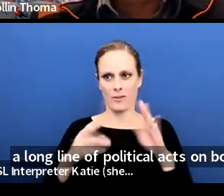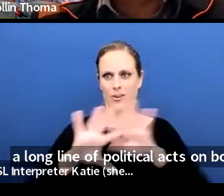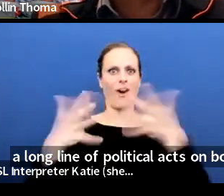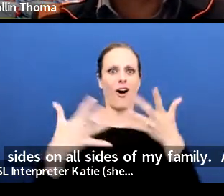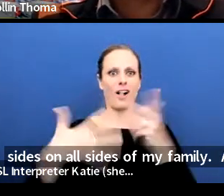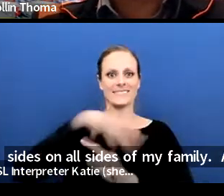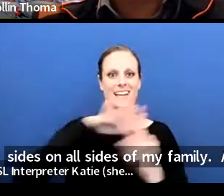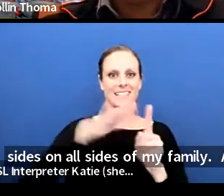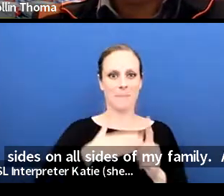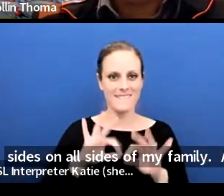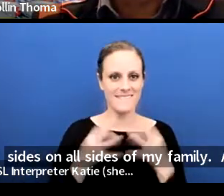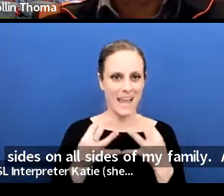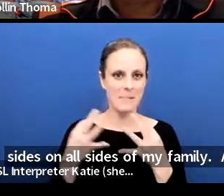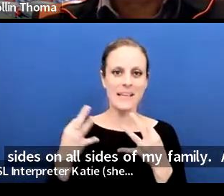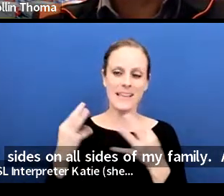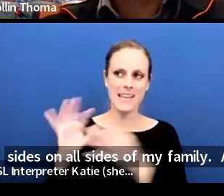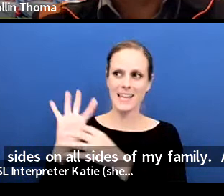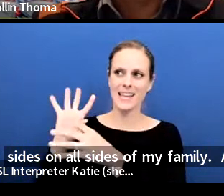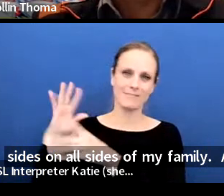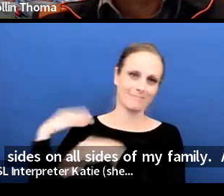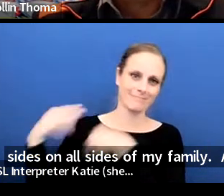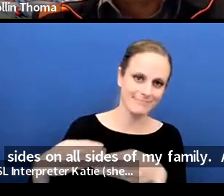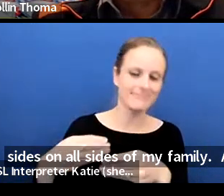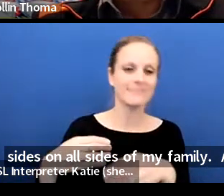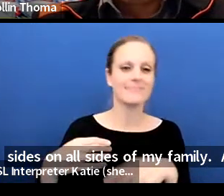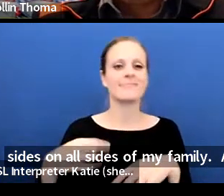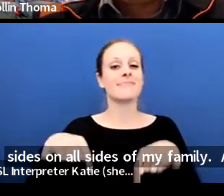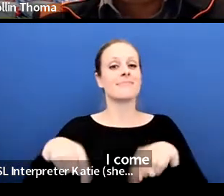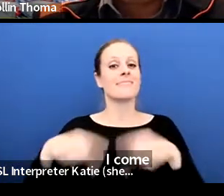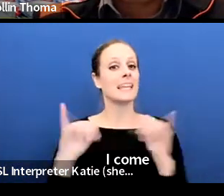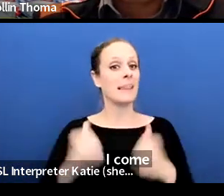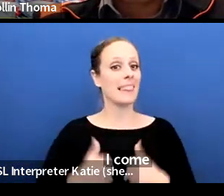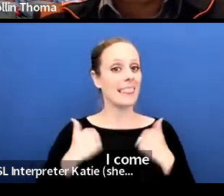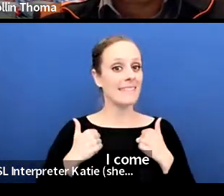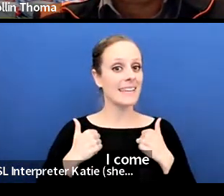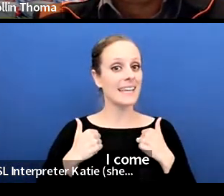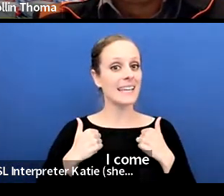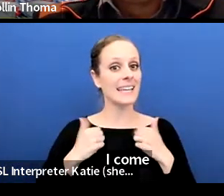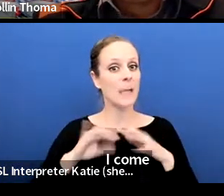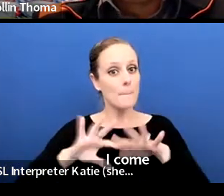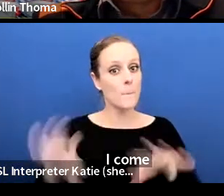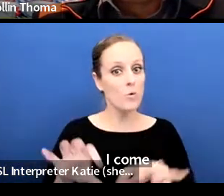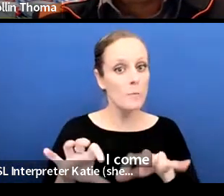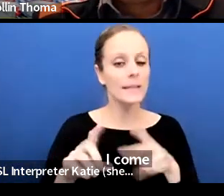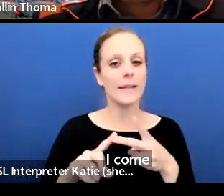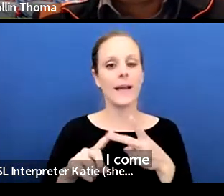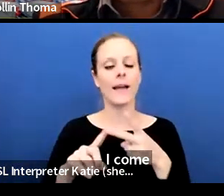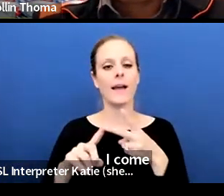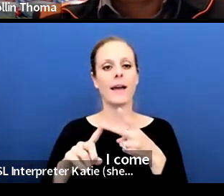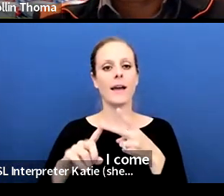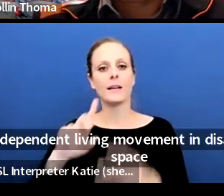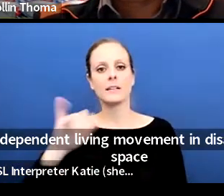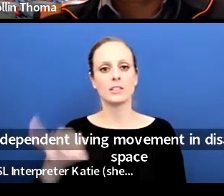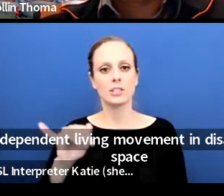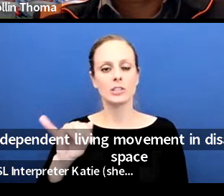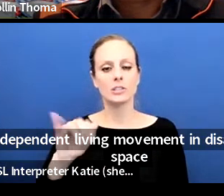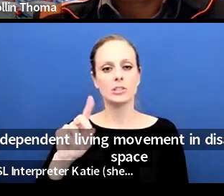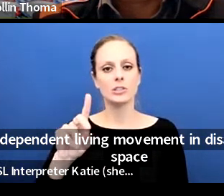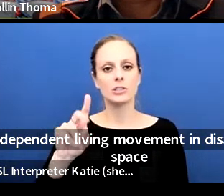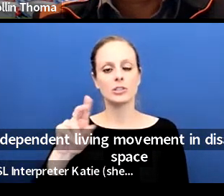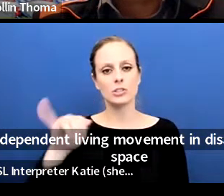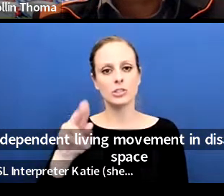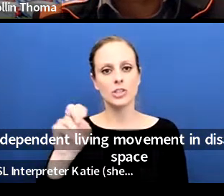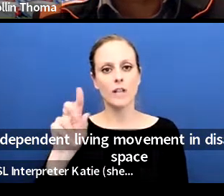come to the independent living movement and disability justice space from mental health